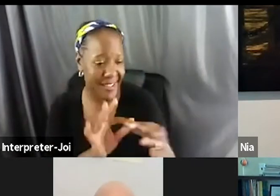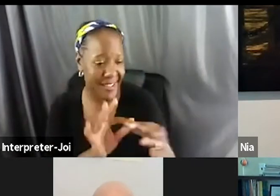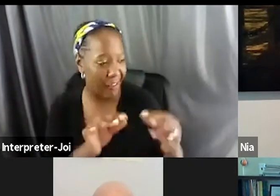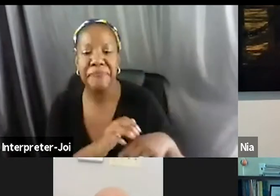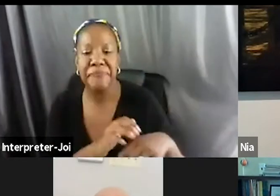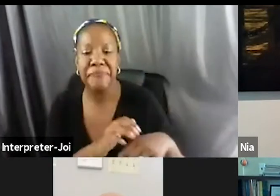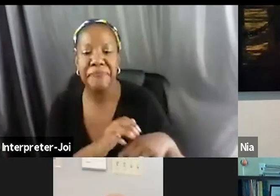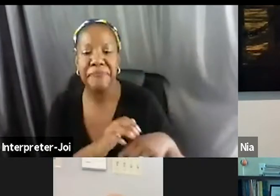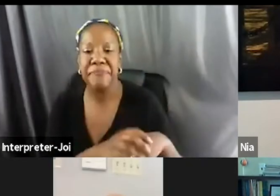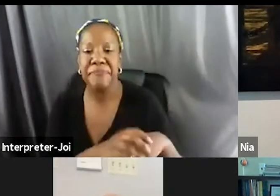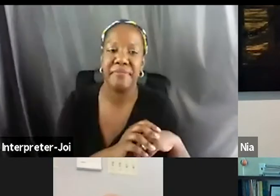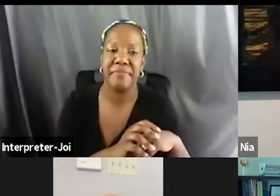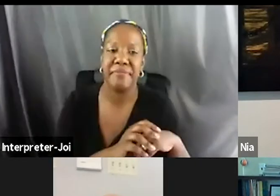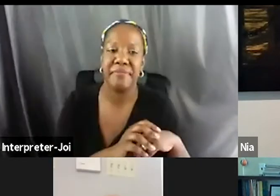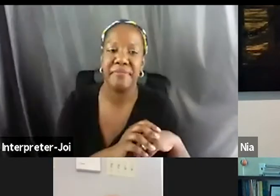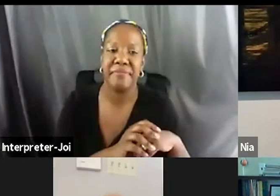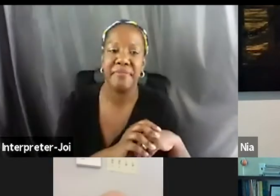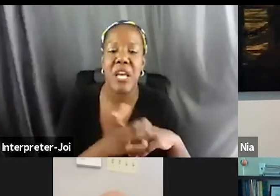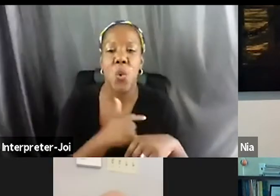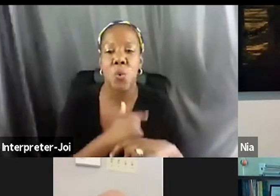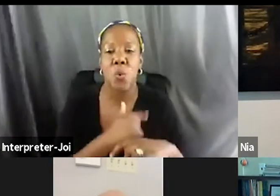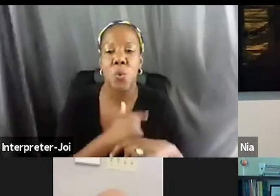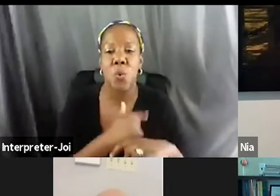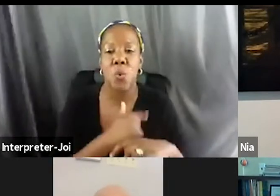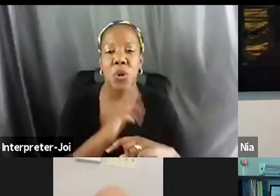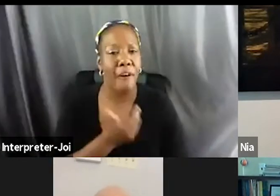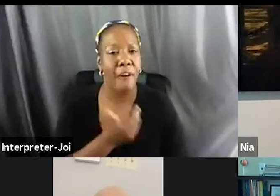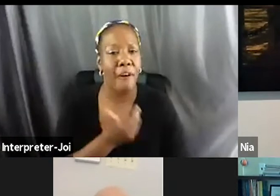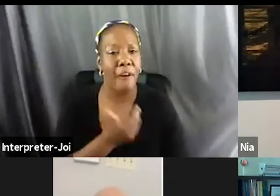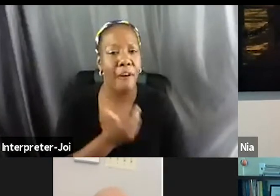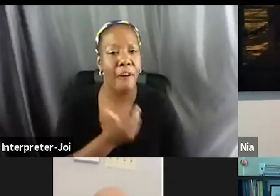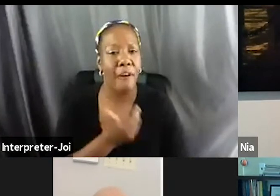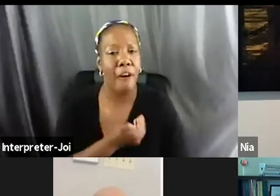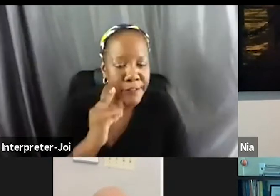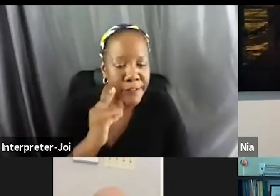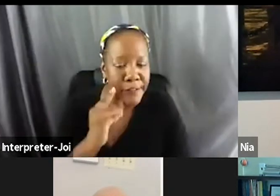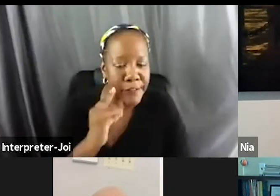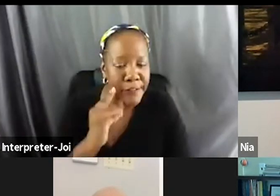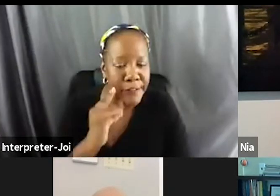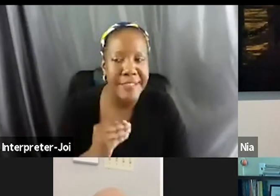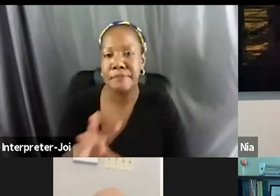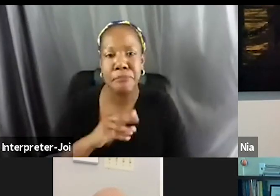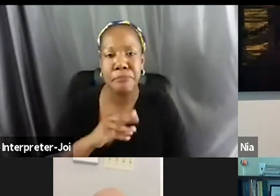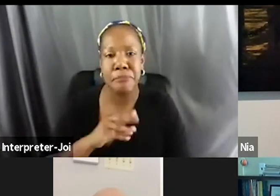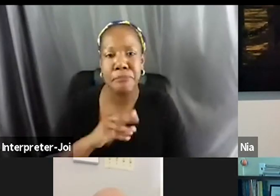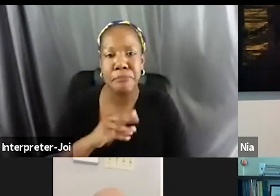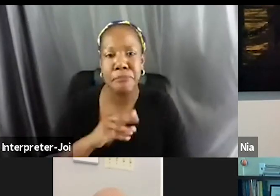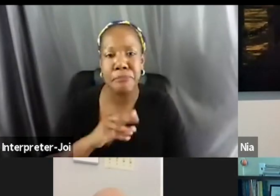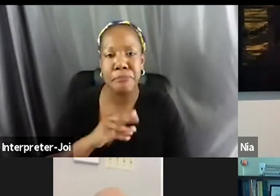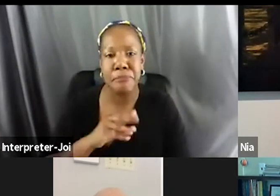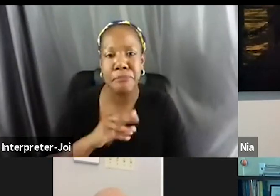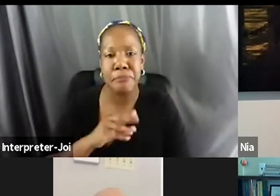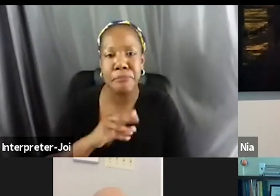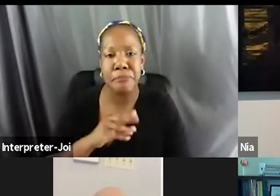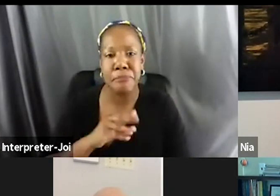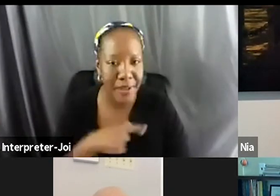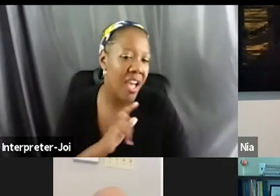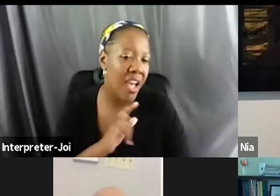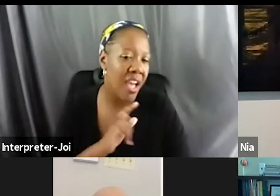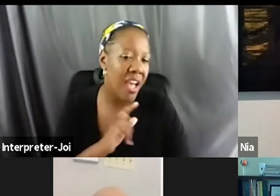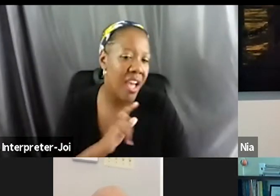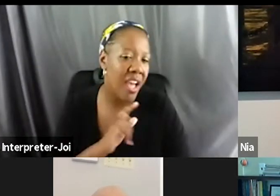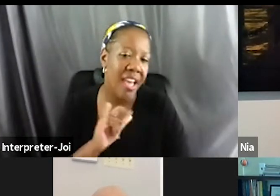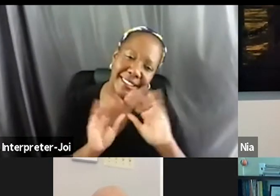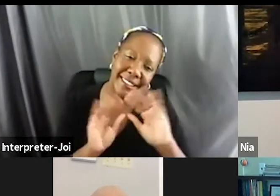where we're talking about our experiences and embracing who we are, I think that sends a clear message. And I think